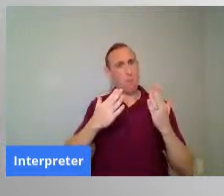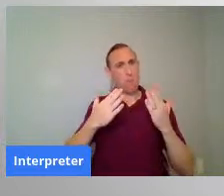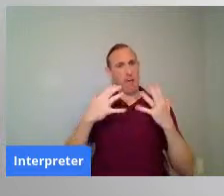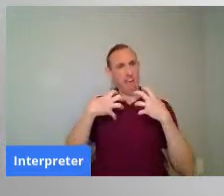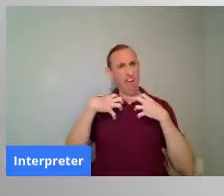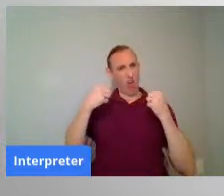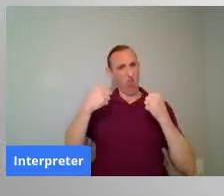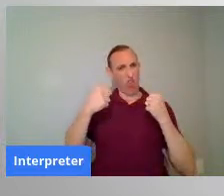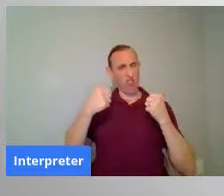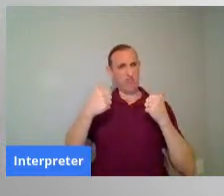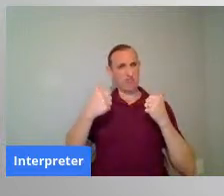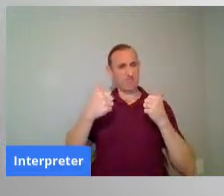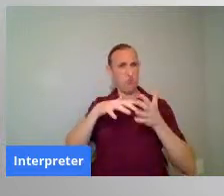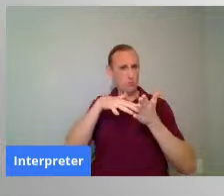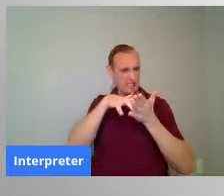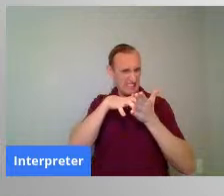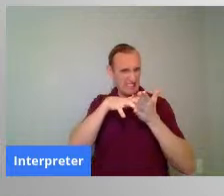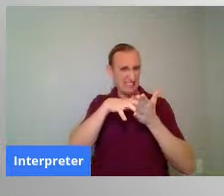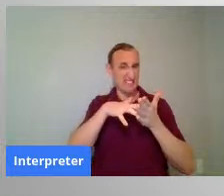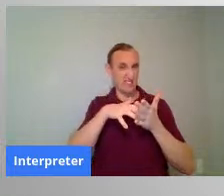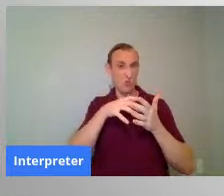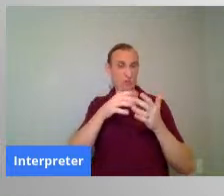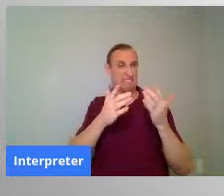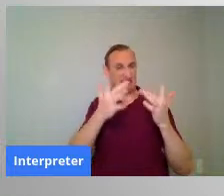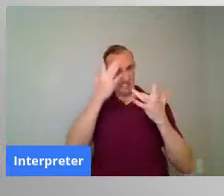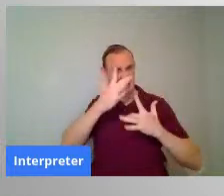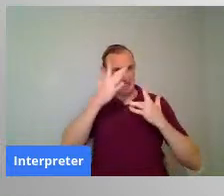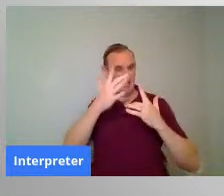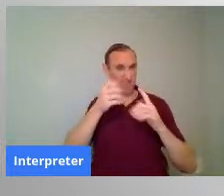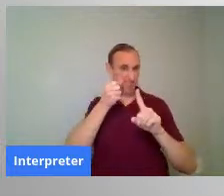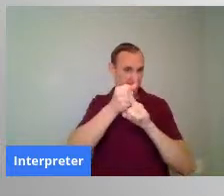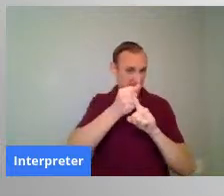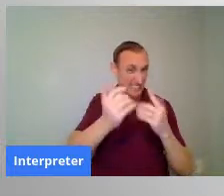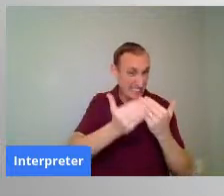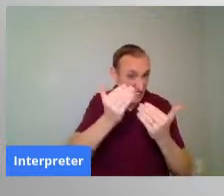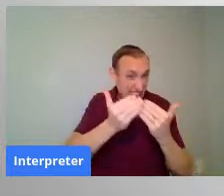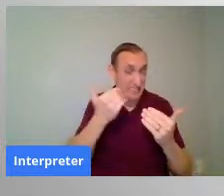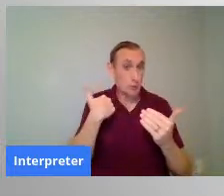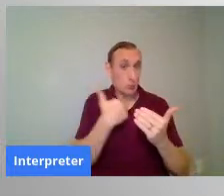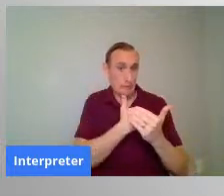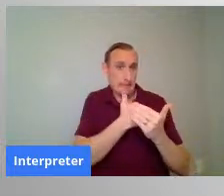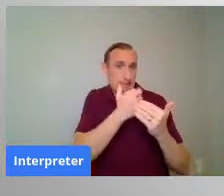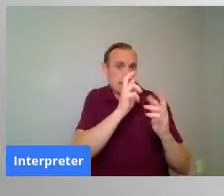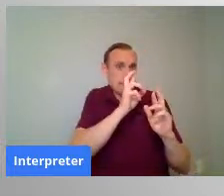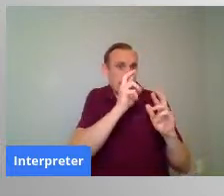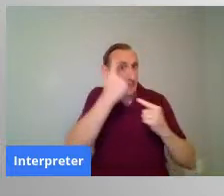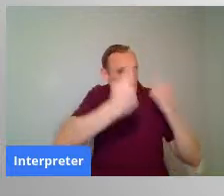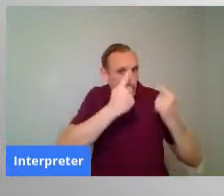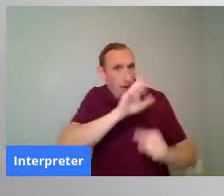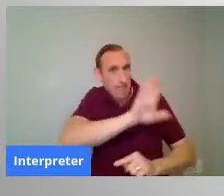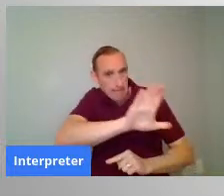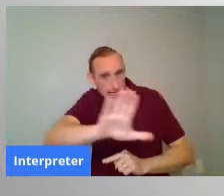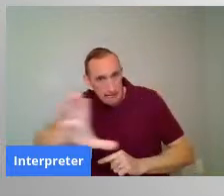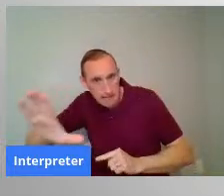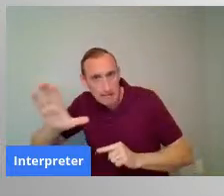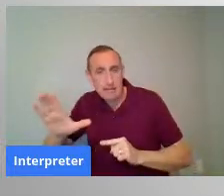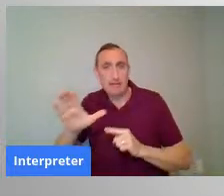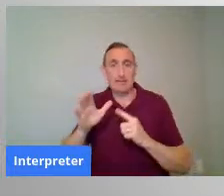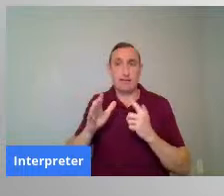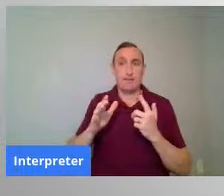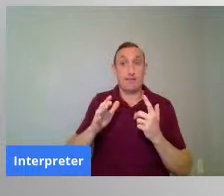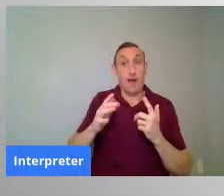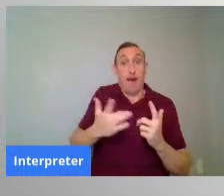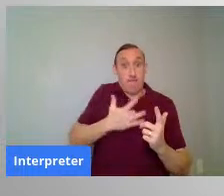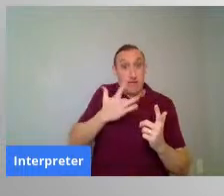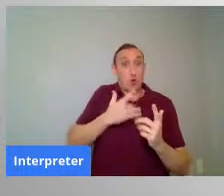add, sort of a different perspective there, that there is a very delicate balance. I definitely think students need to